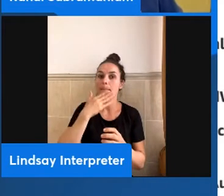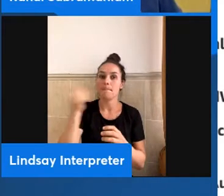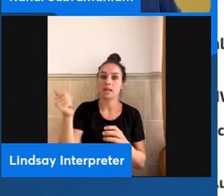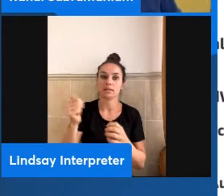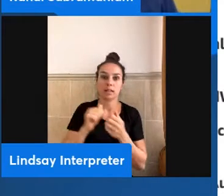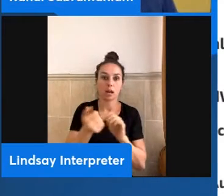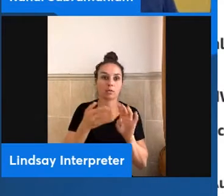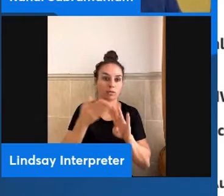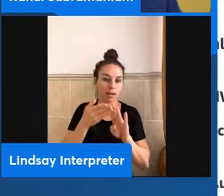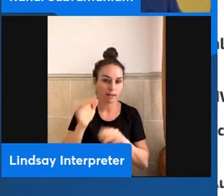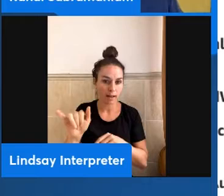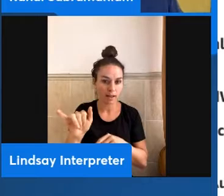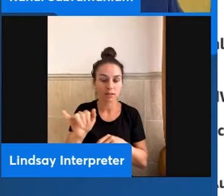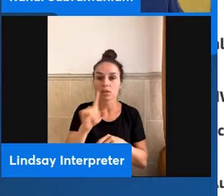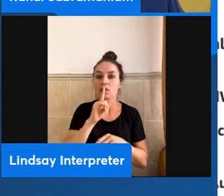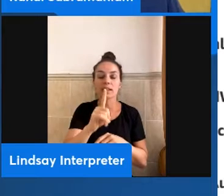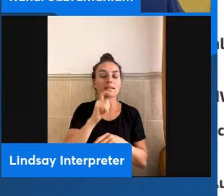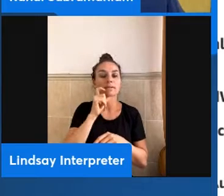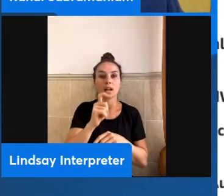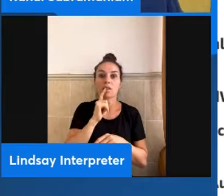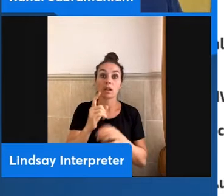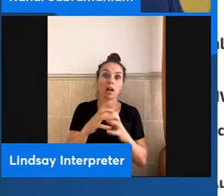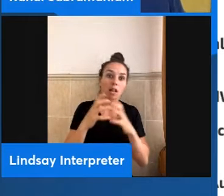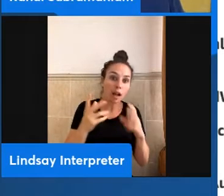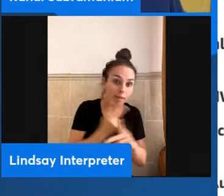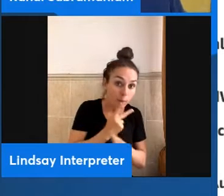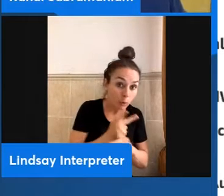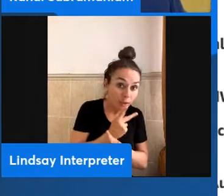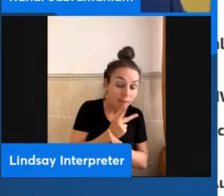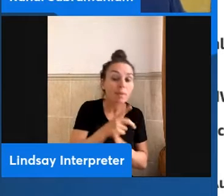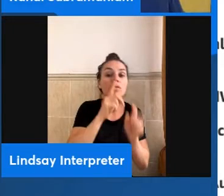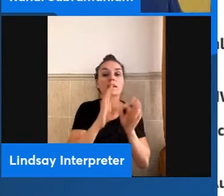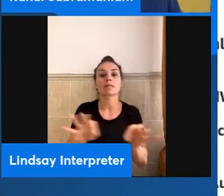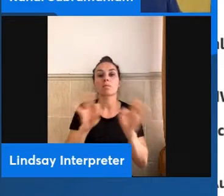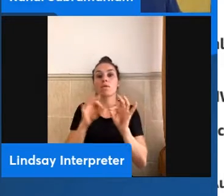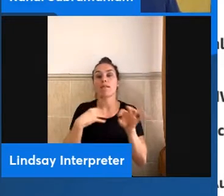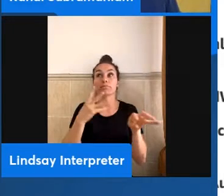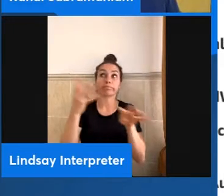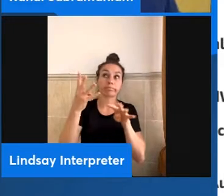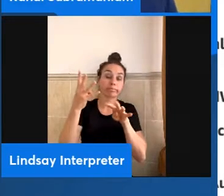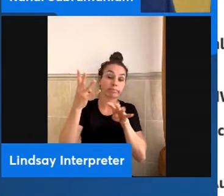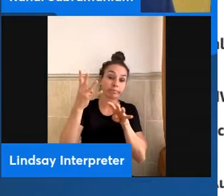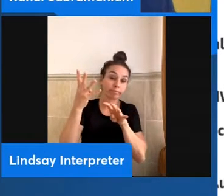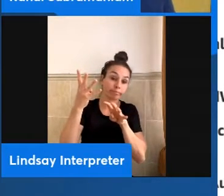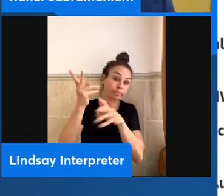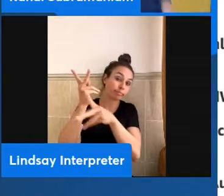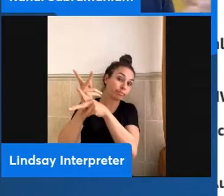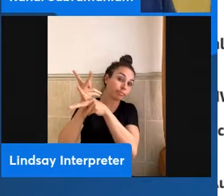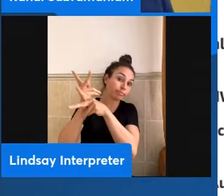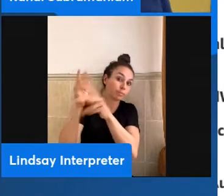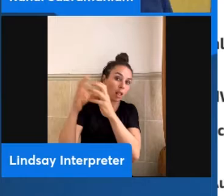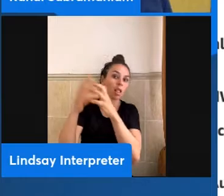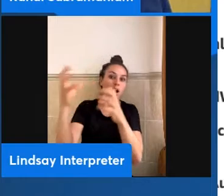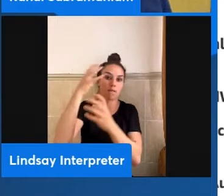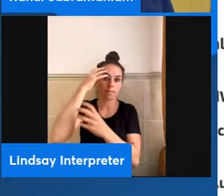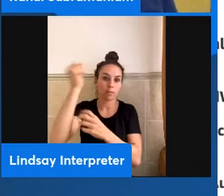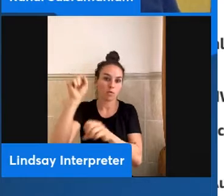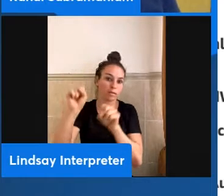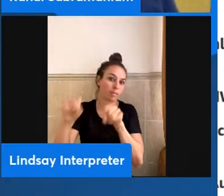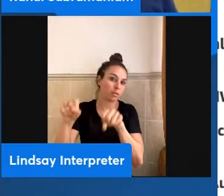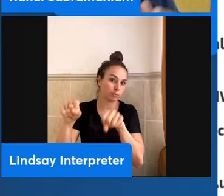not really that compute intensive, but it all hinges on being able to load up as much of your tables in memory as